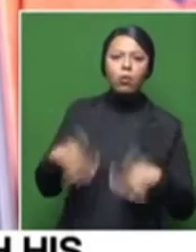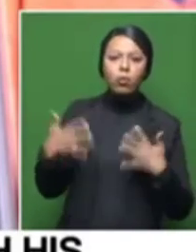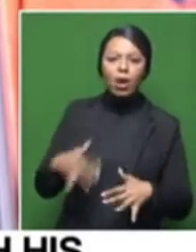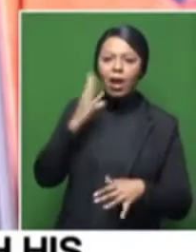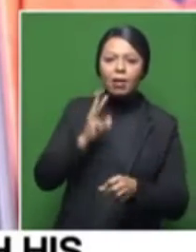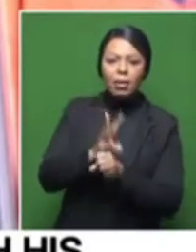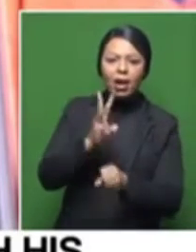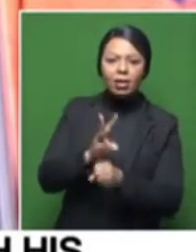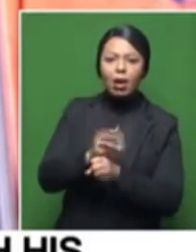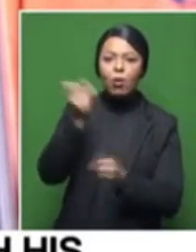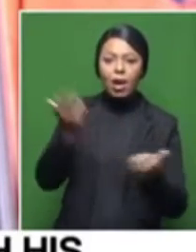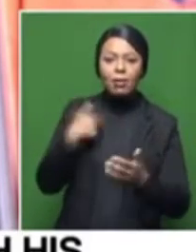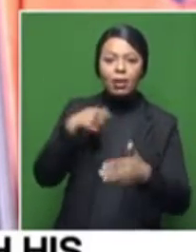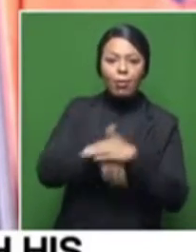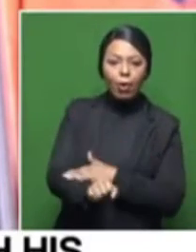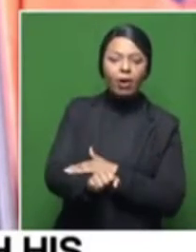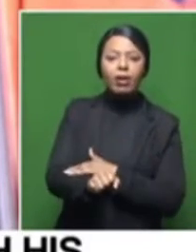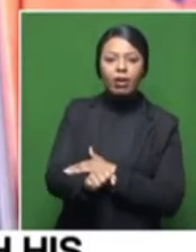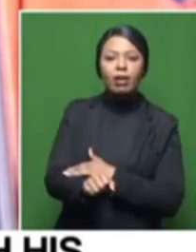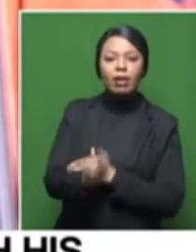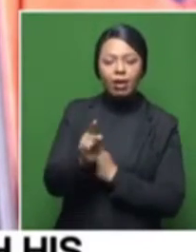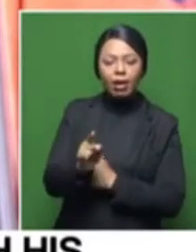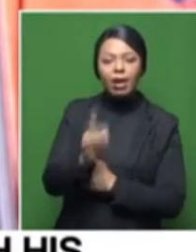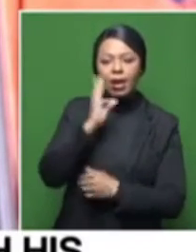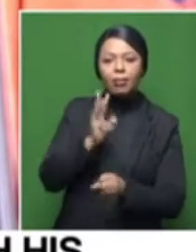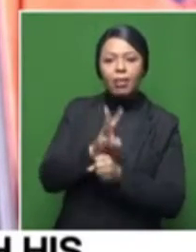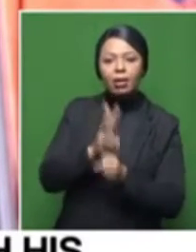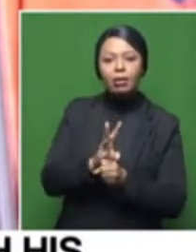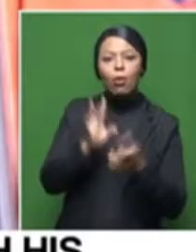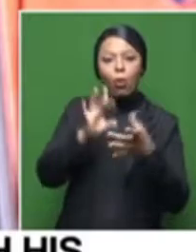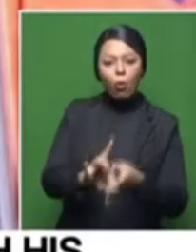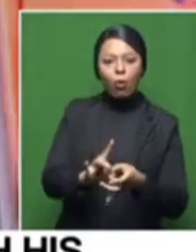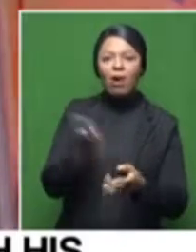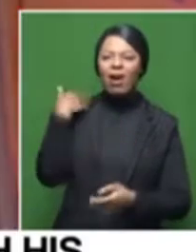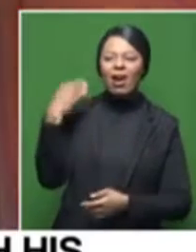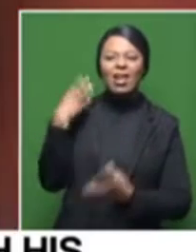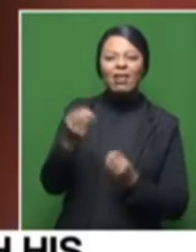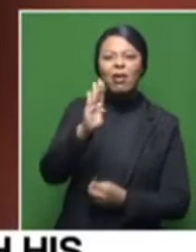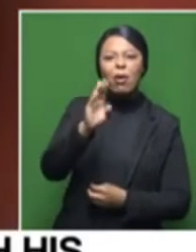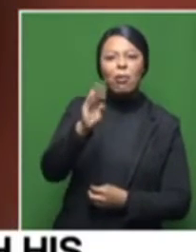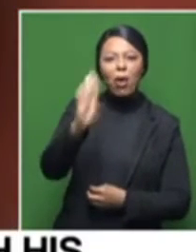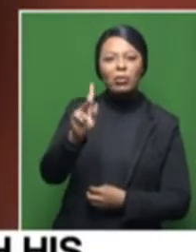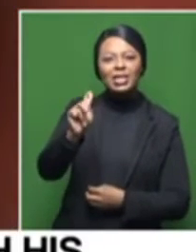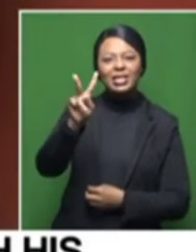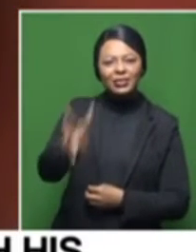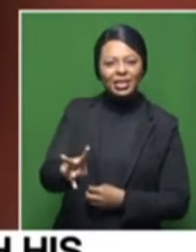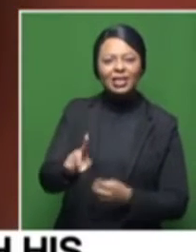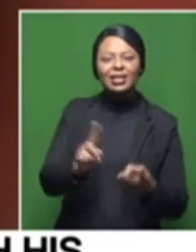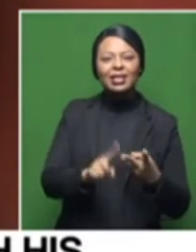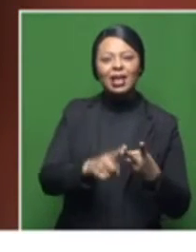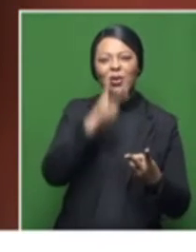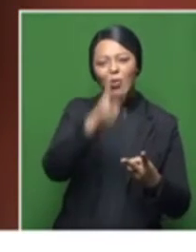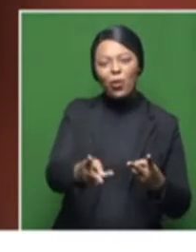where I was born. And that was, I remember we had Bob TV back then. That's where I saw Ntatesa Leaf